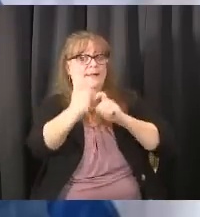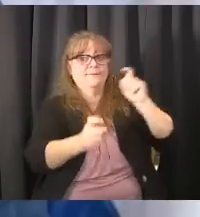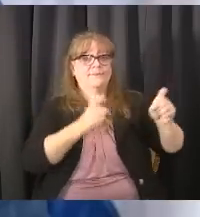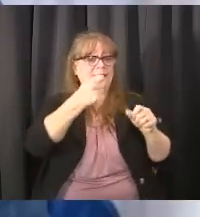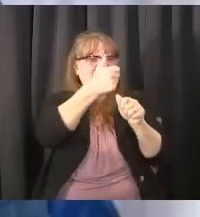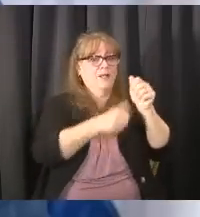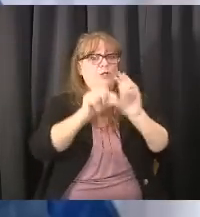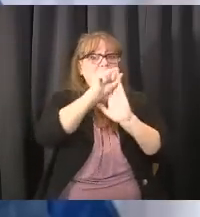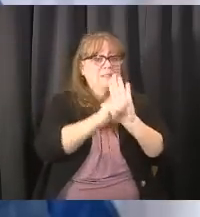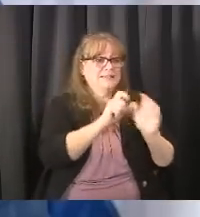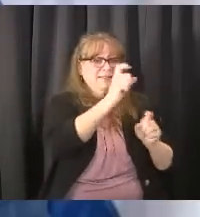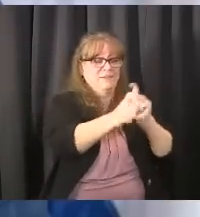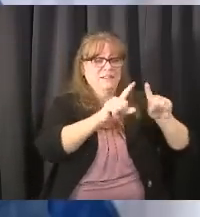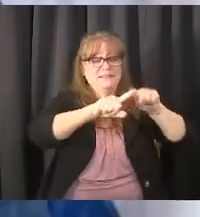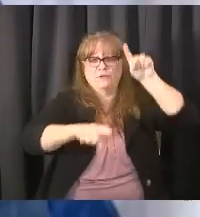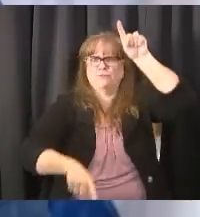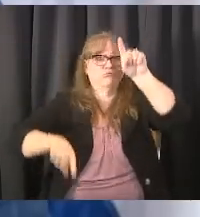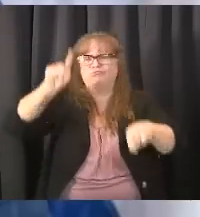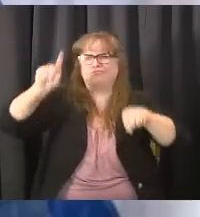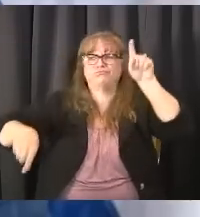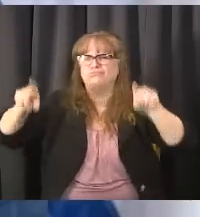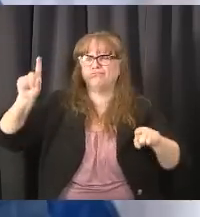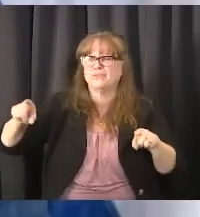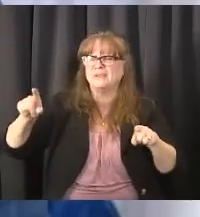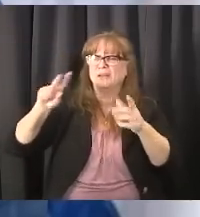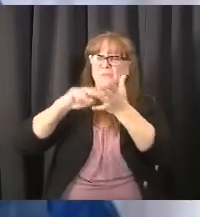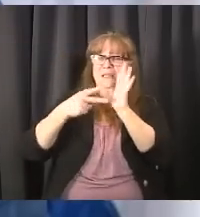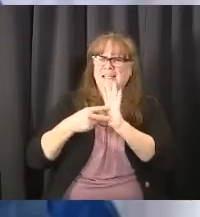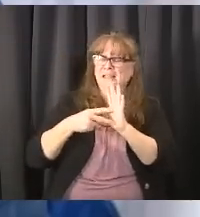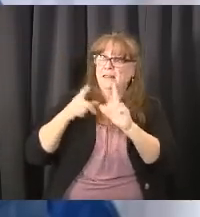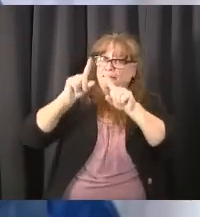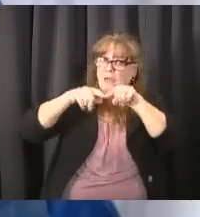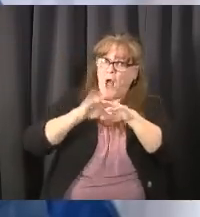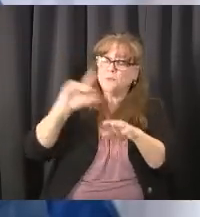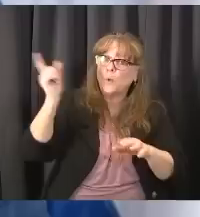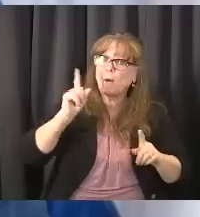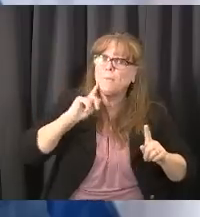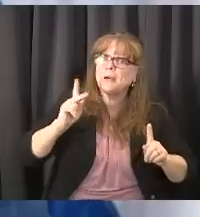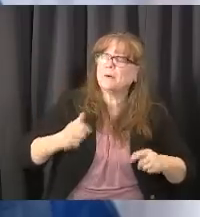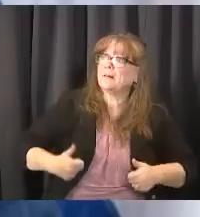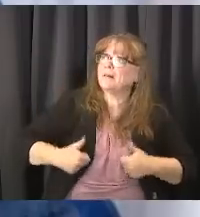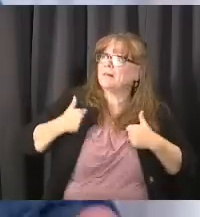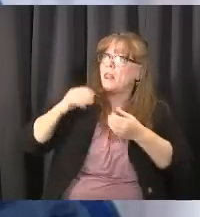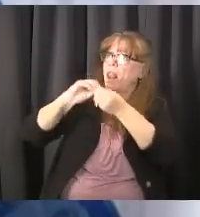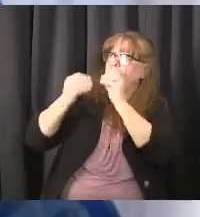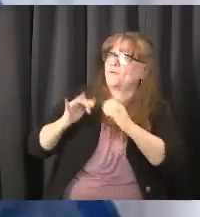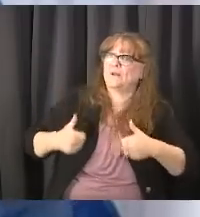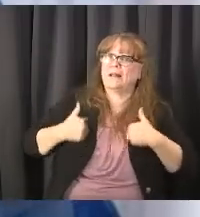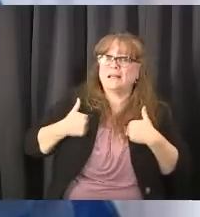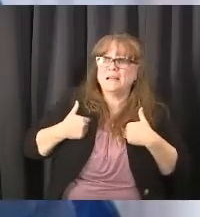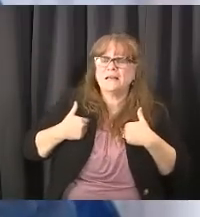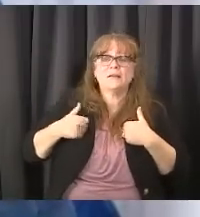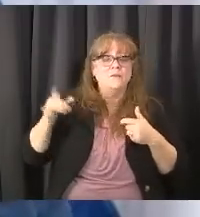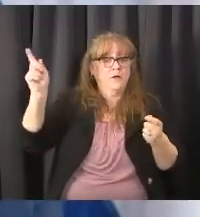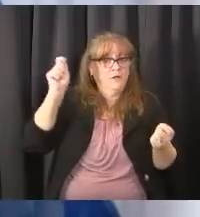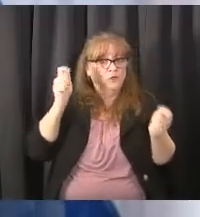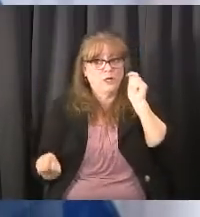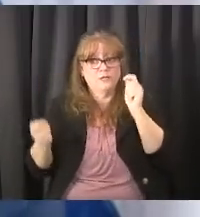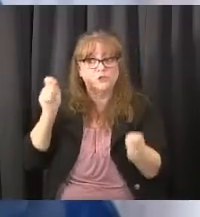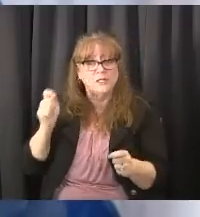Colorado expecting to have changes on how much vaccine it gets each week? So I